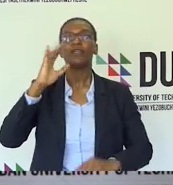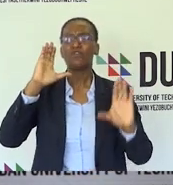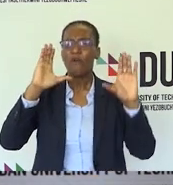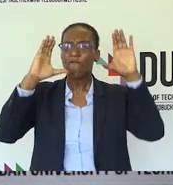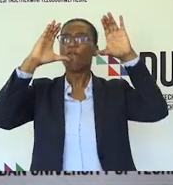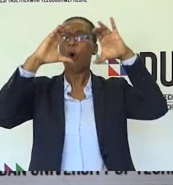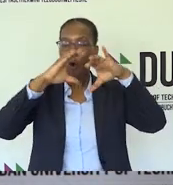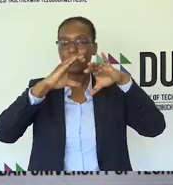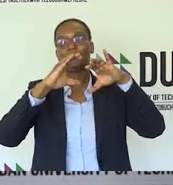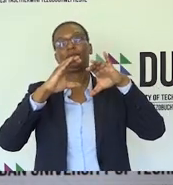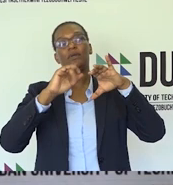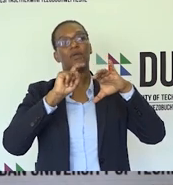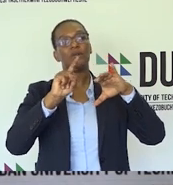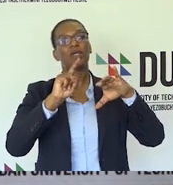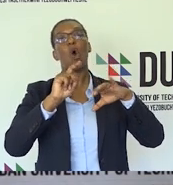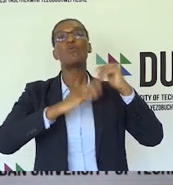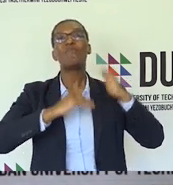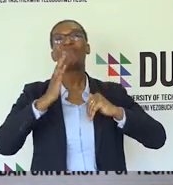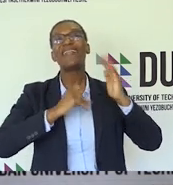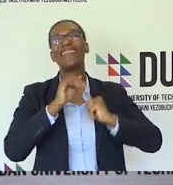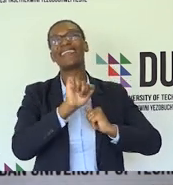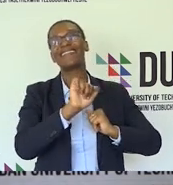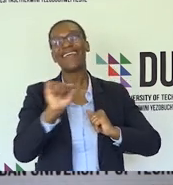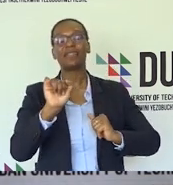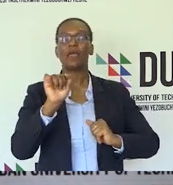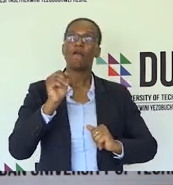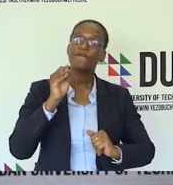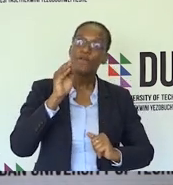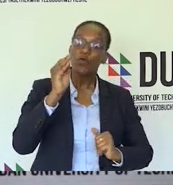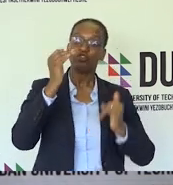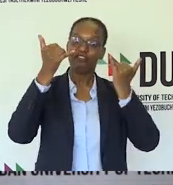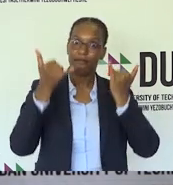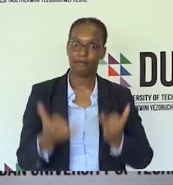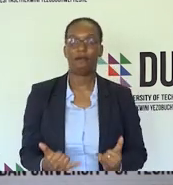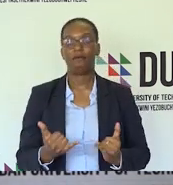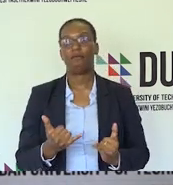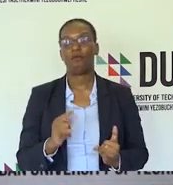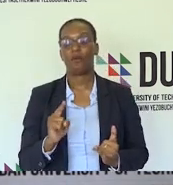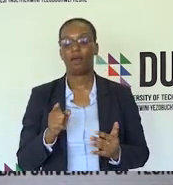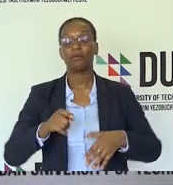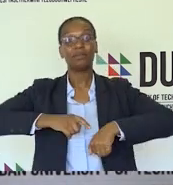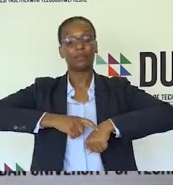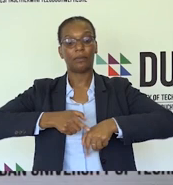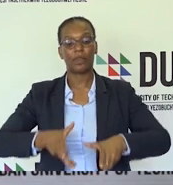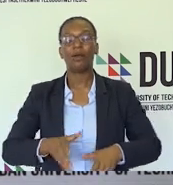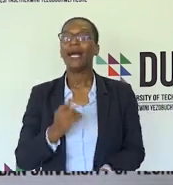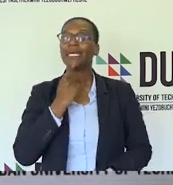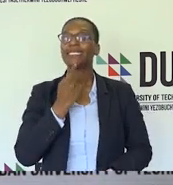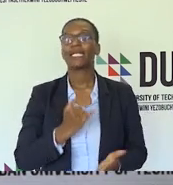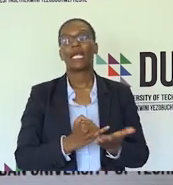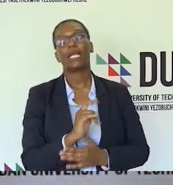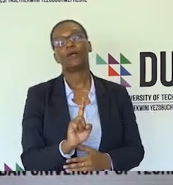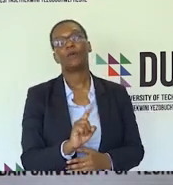focused unstintingly on building that future right now in the present. I said